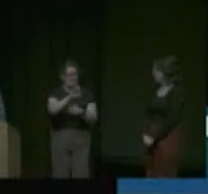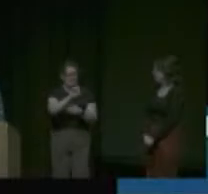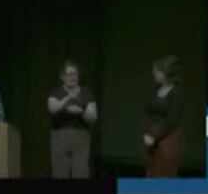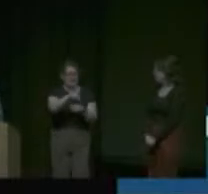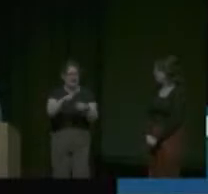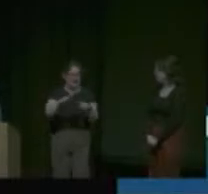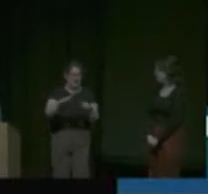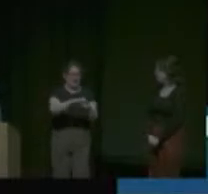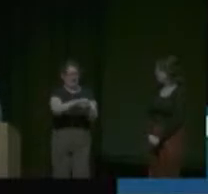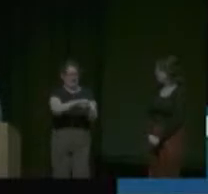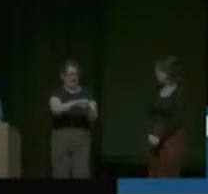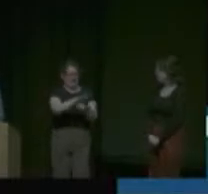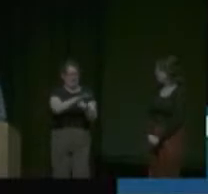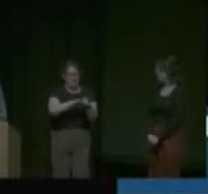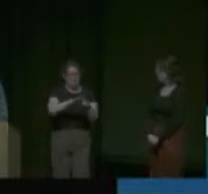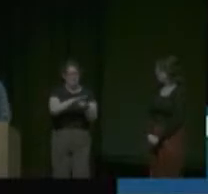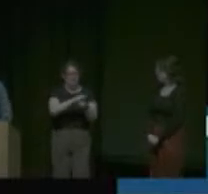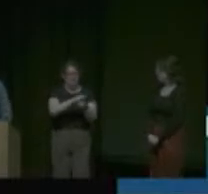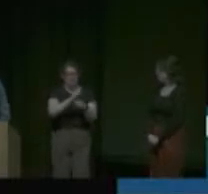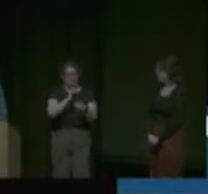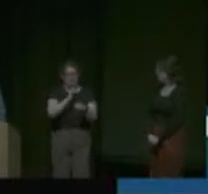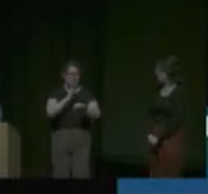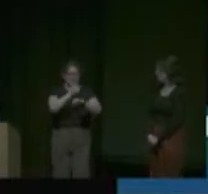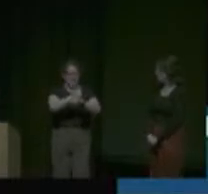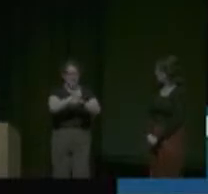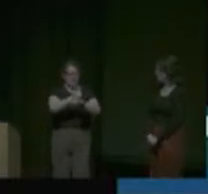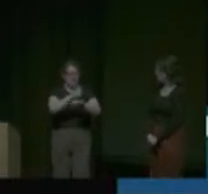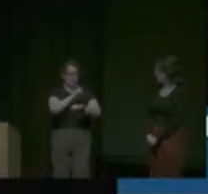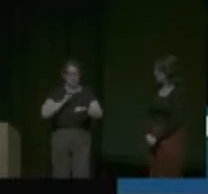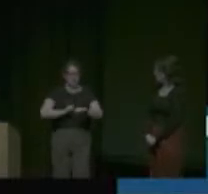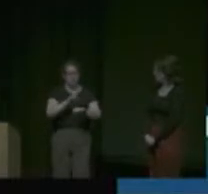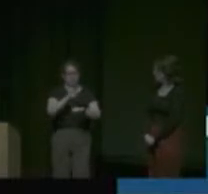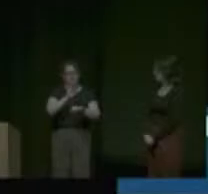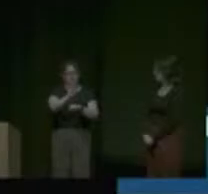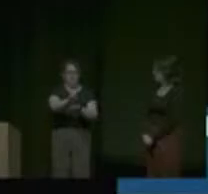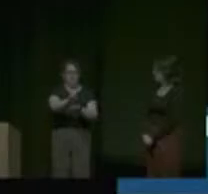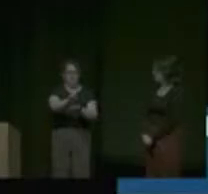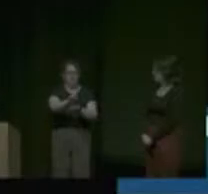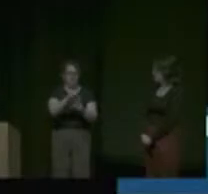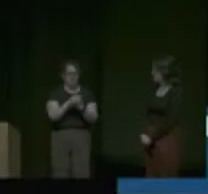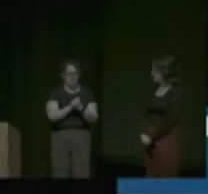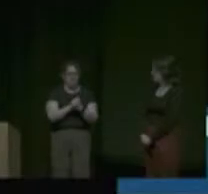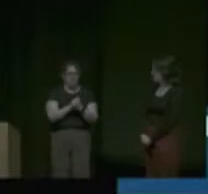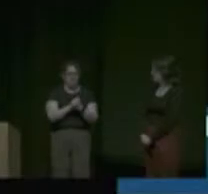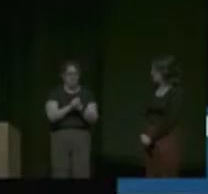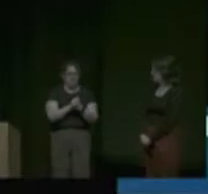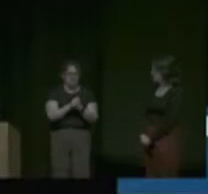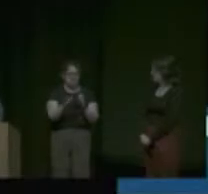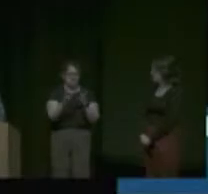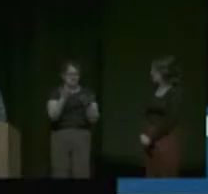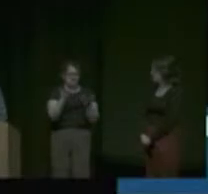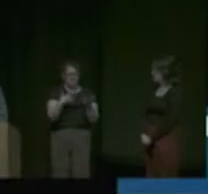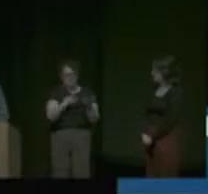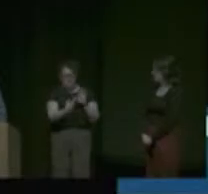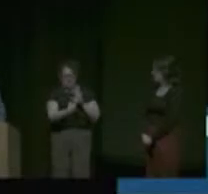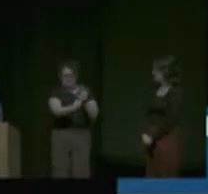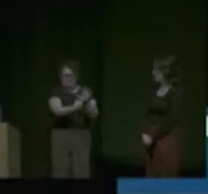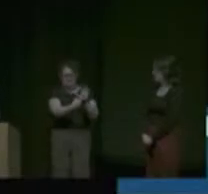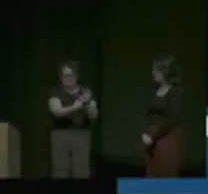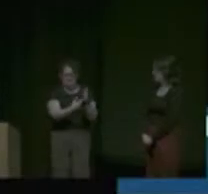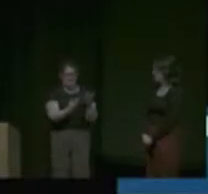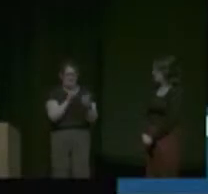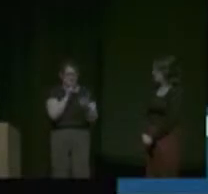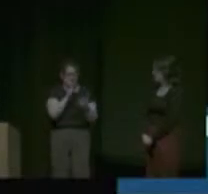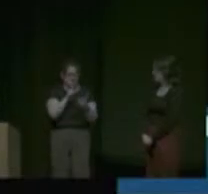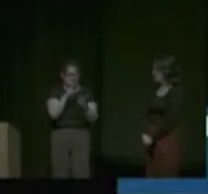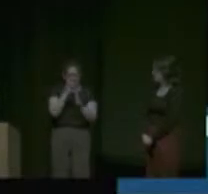and like I said, that formed the Superfund site. So another project we like to call out, and that kind of really got us